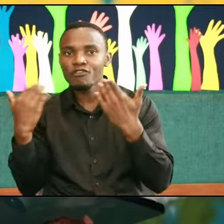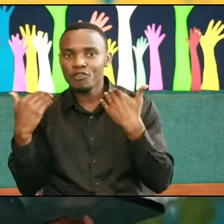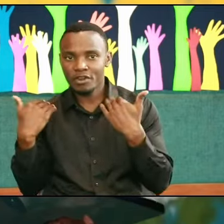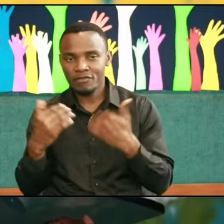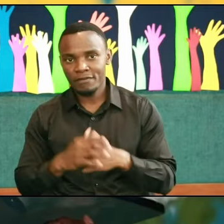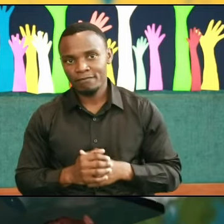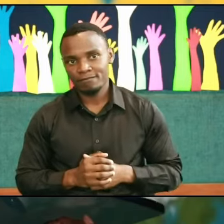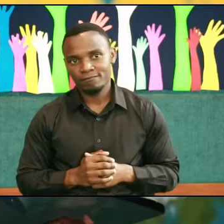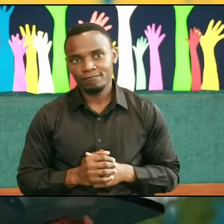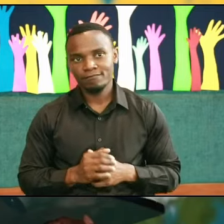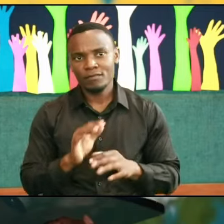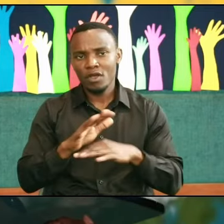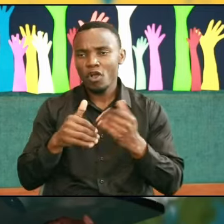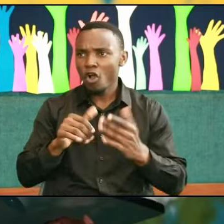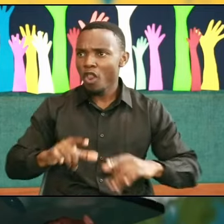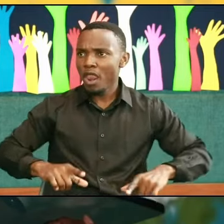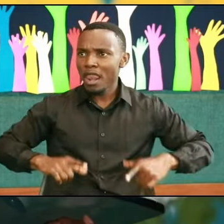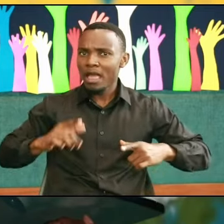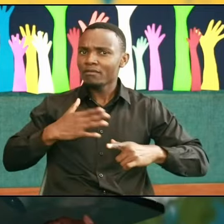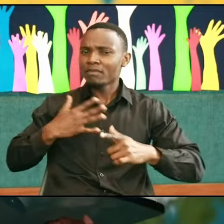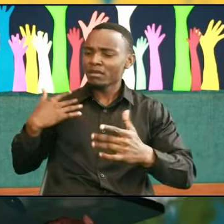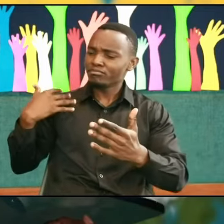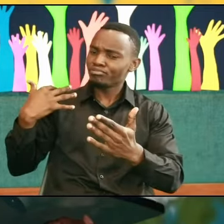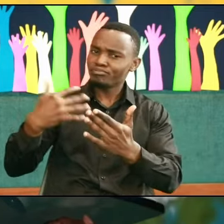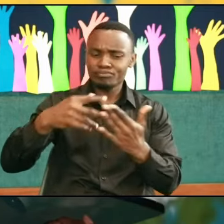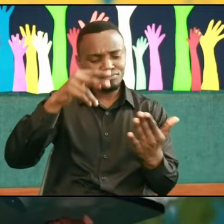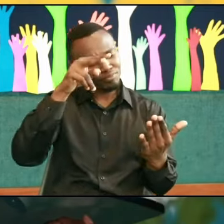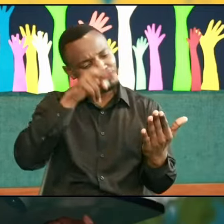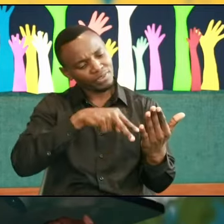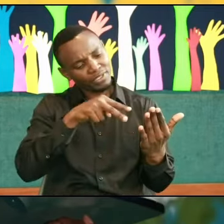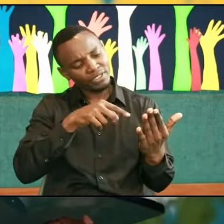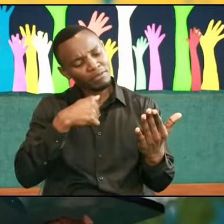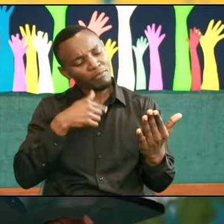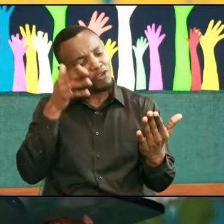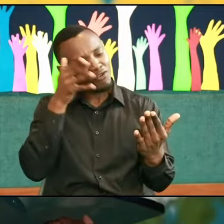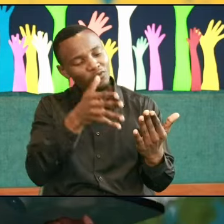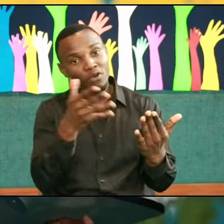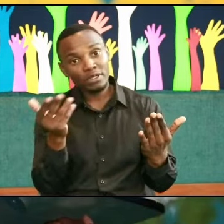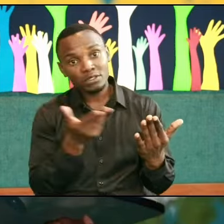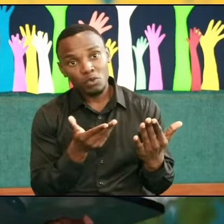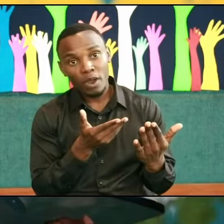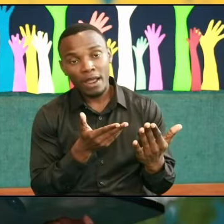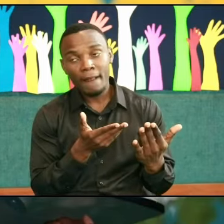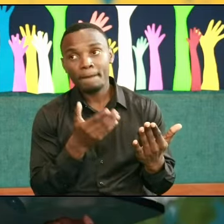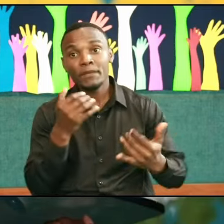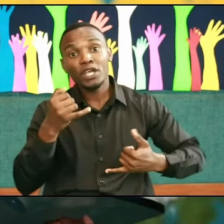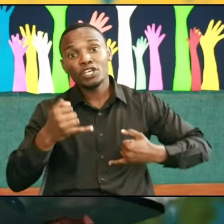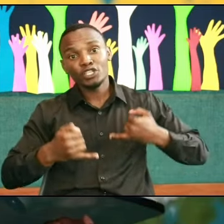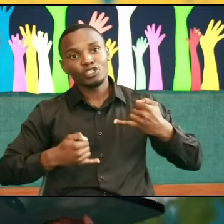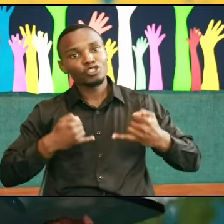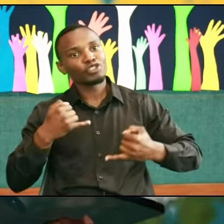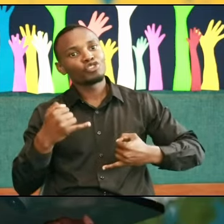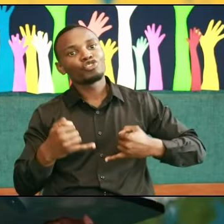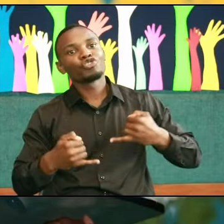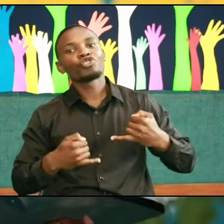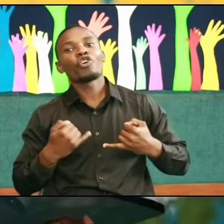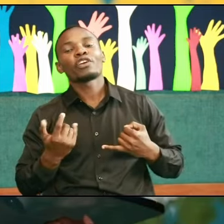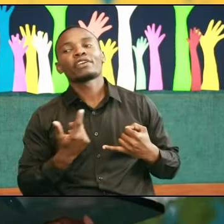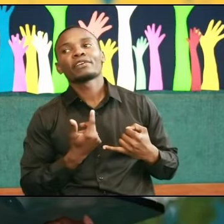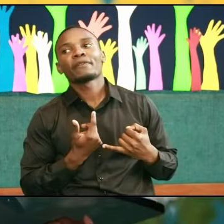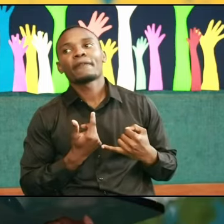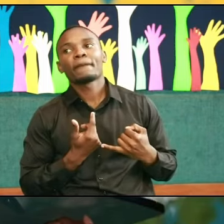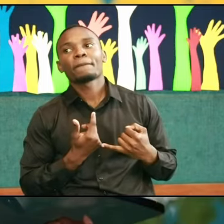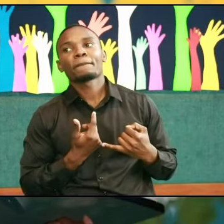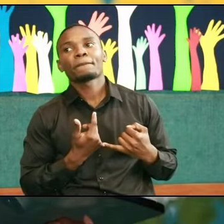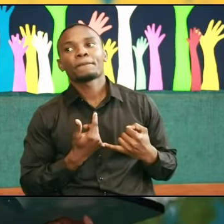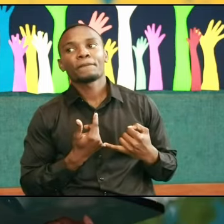You know, all my life I've been looking at this text, and all I focused on was joy. I mean, was weeping in joy for a what?